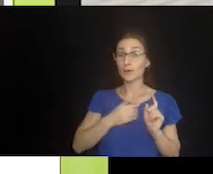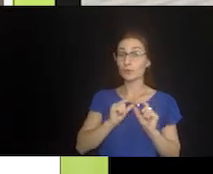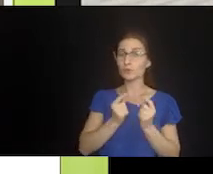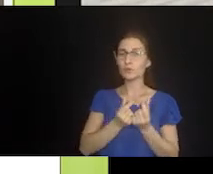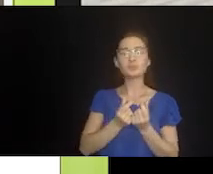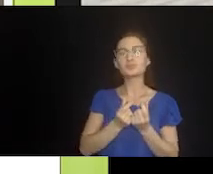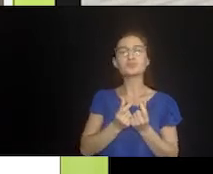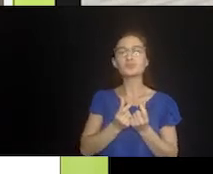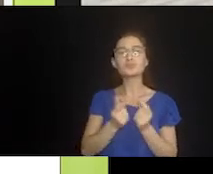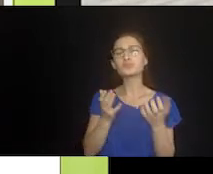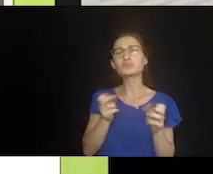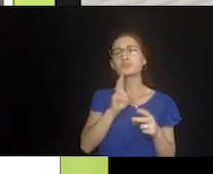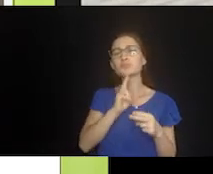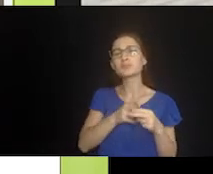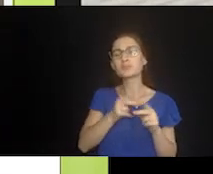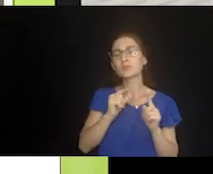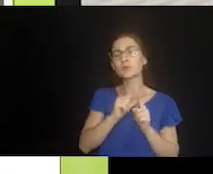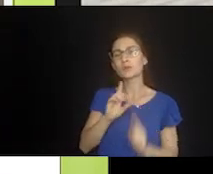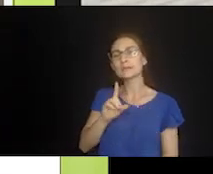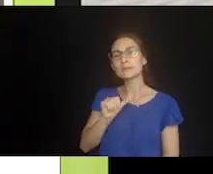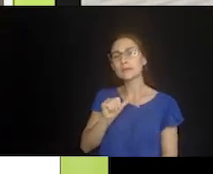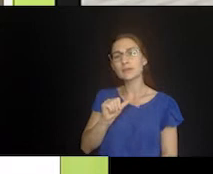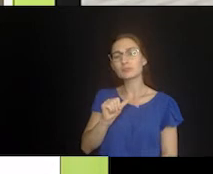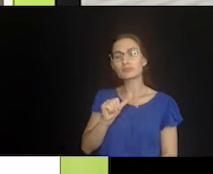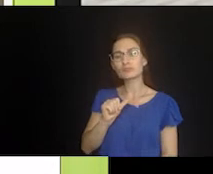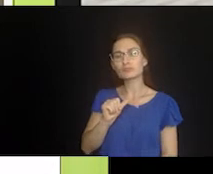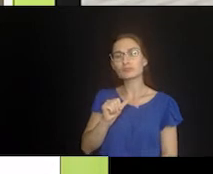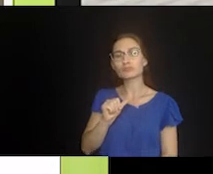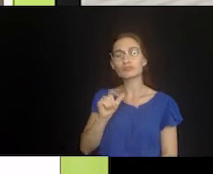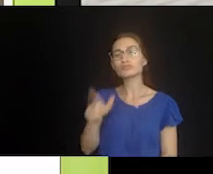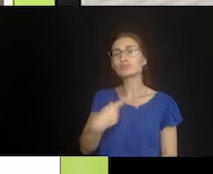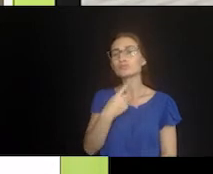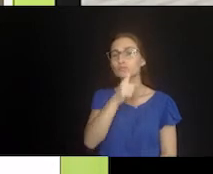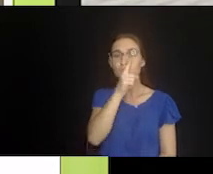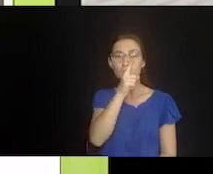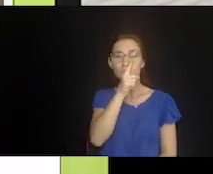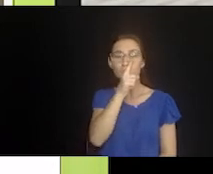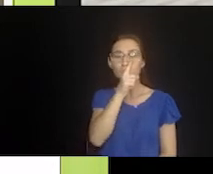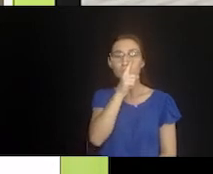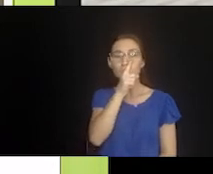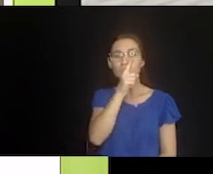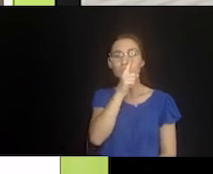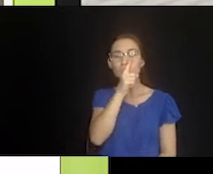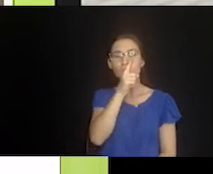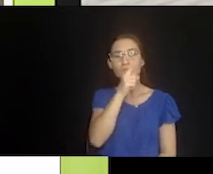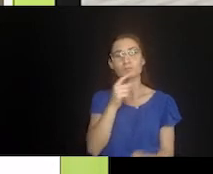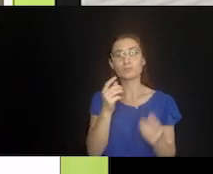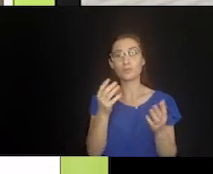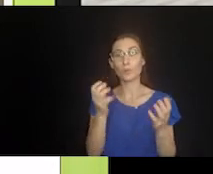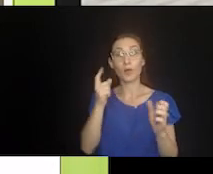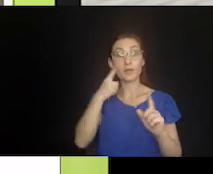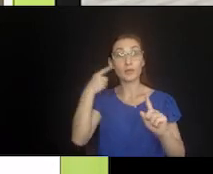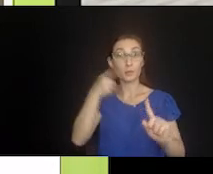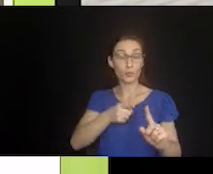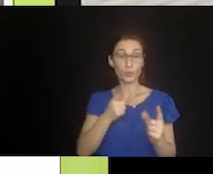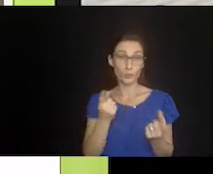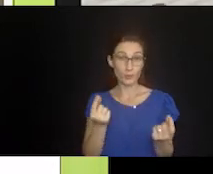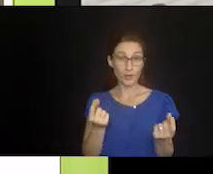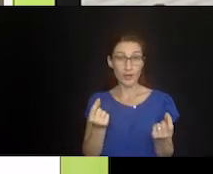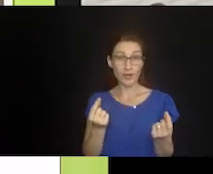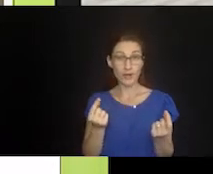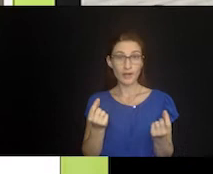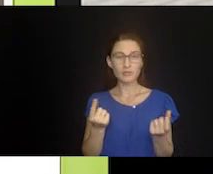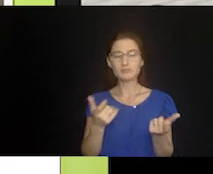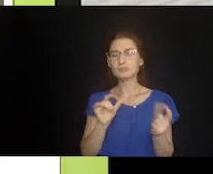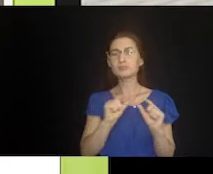group specifically, we didn't want to mention the word disability because we just wanted to make it,